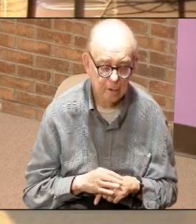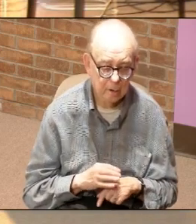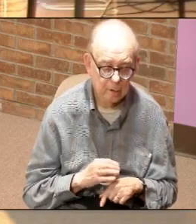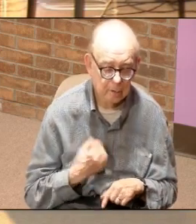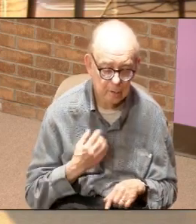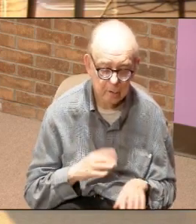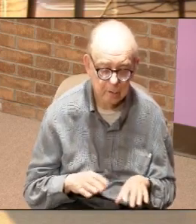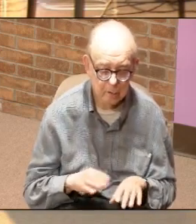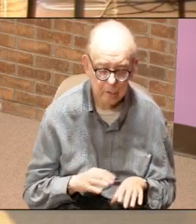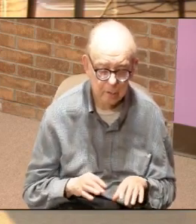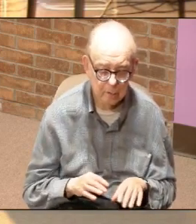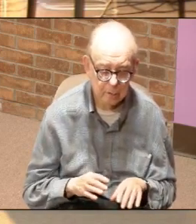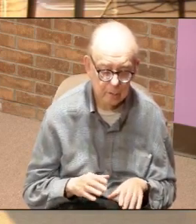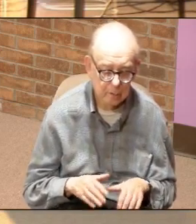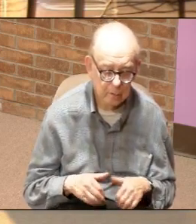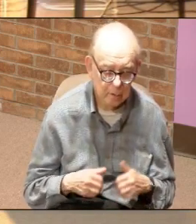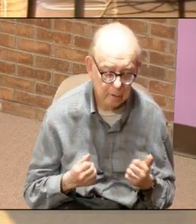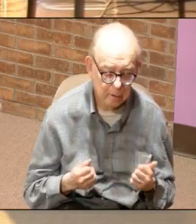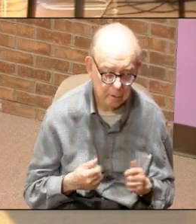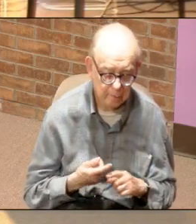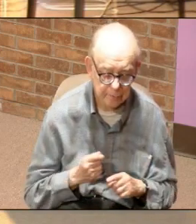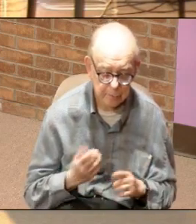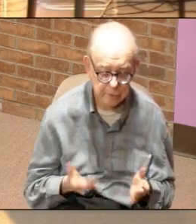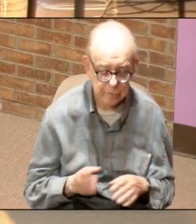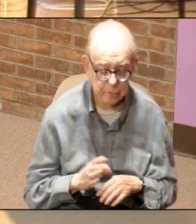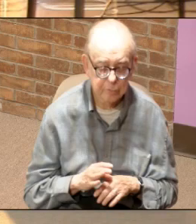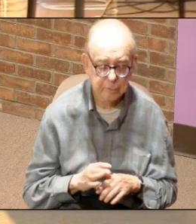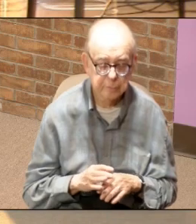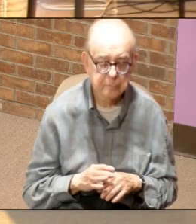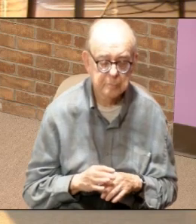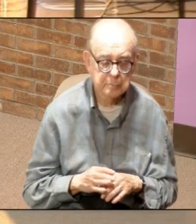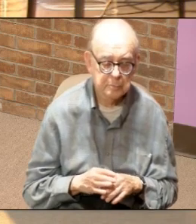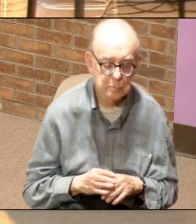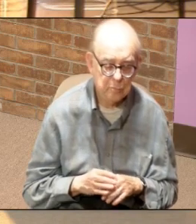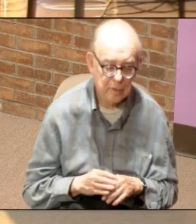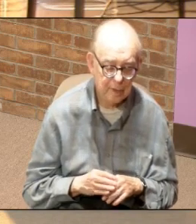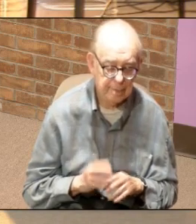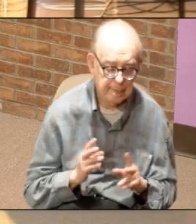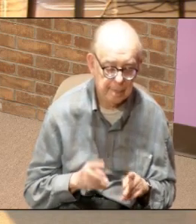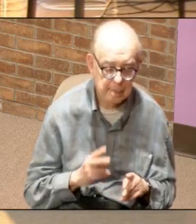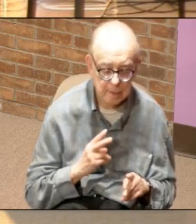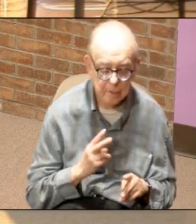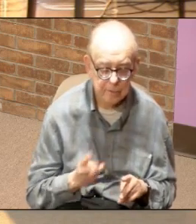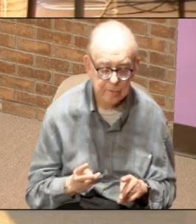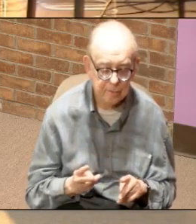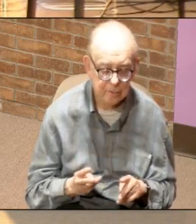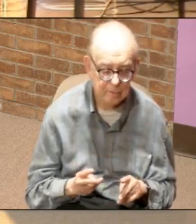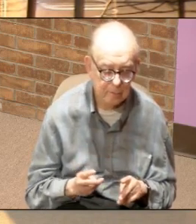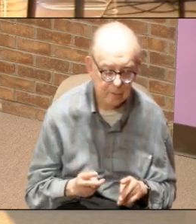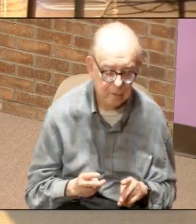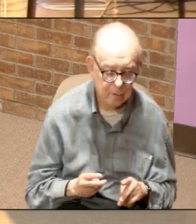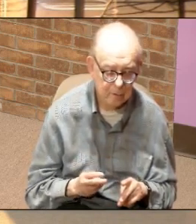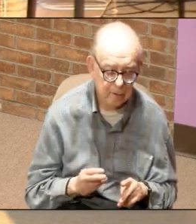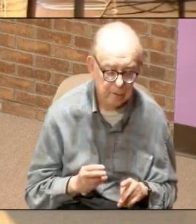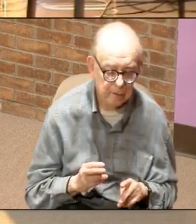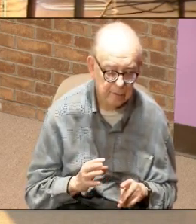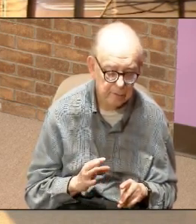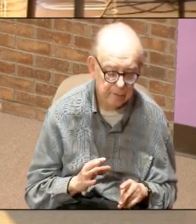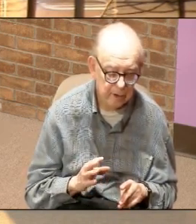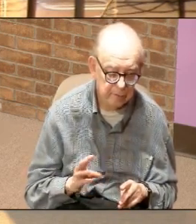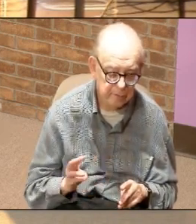did it live from here, so everybody else could see it. There was like 5 or 6 of us here